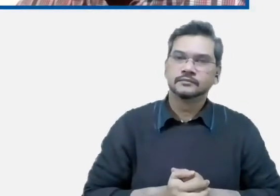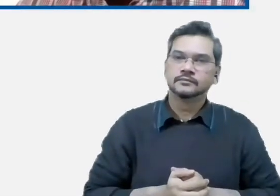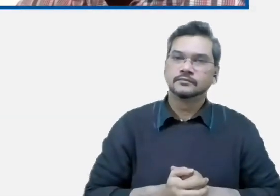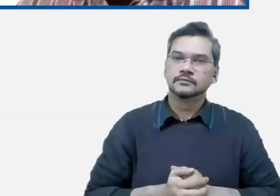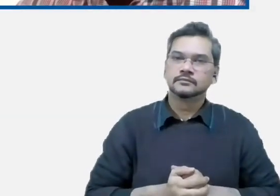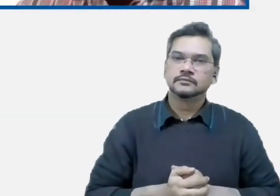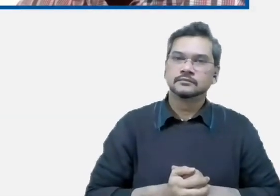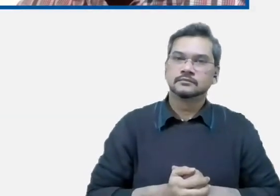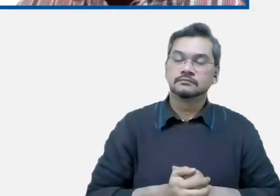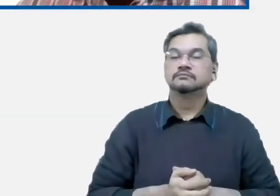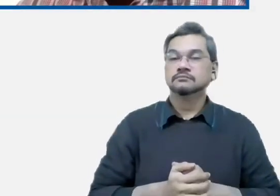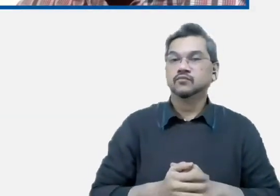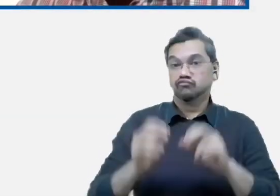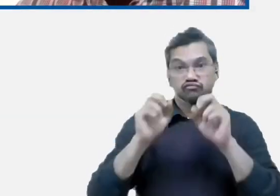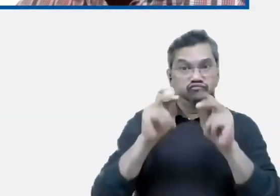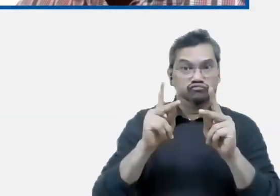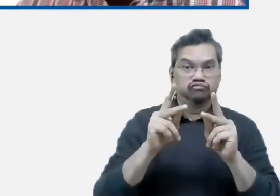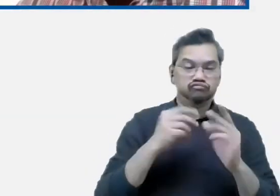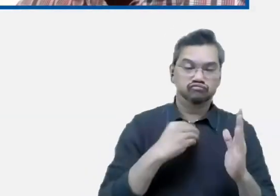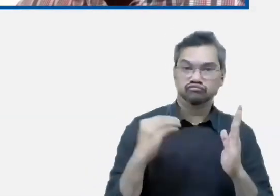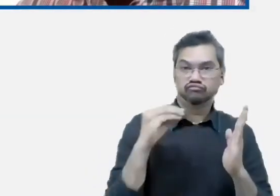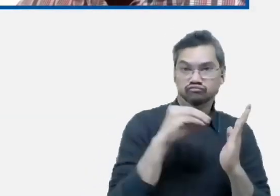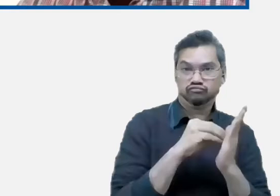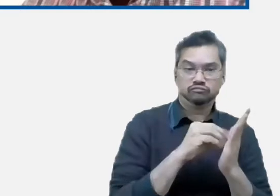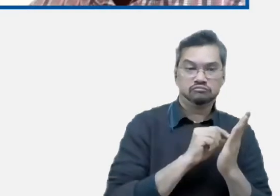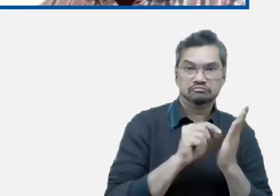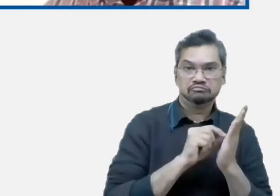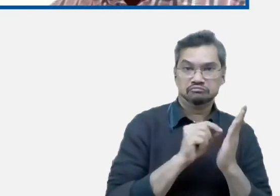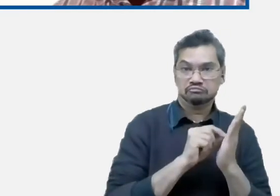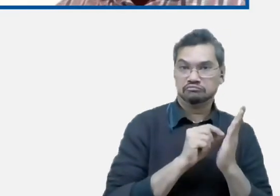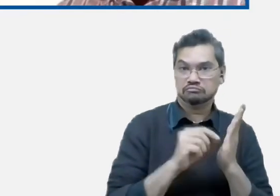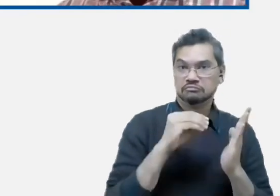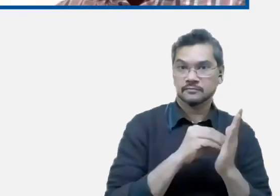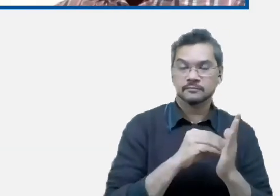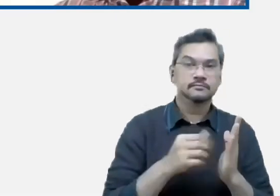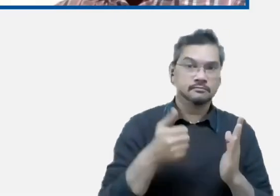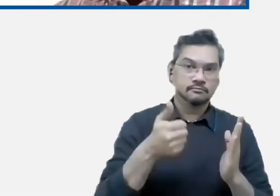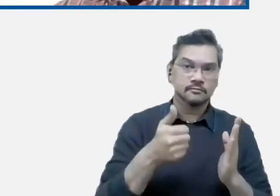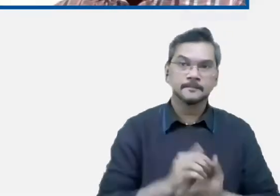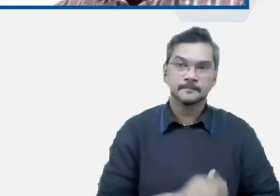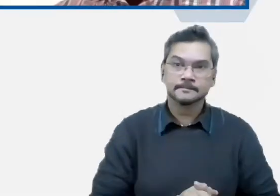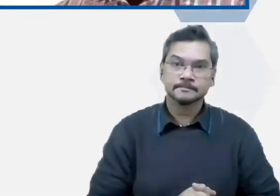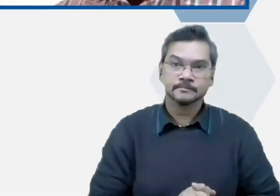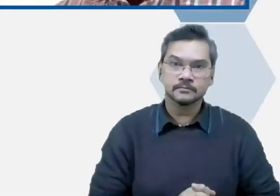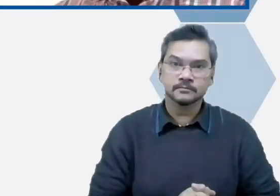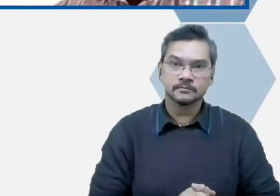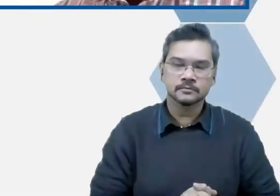I just wanted to, excuse me. I just wanted to check with our secretariat. There was a